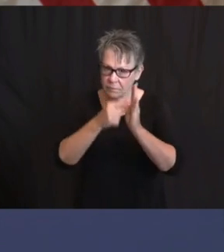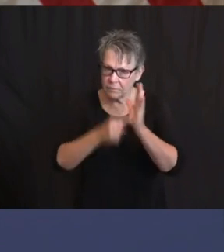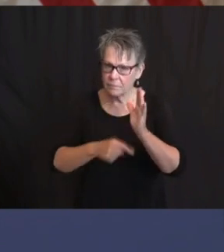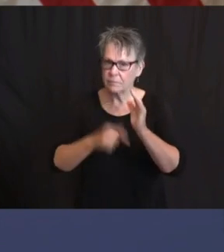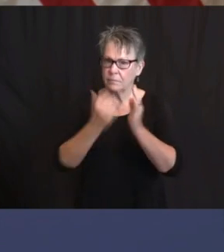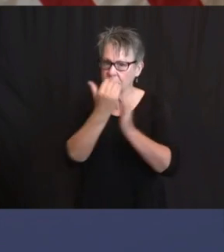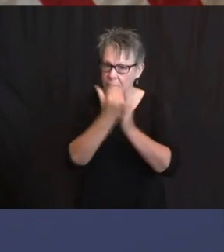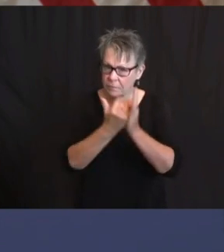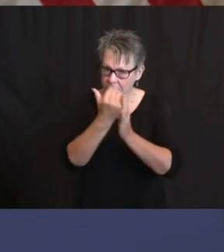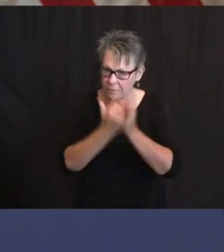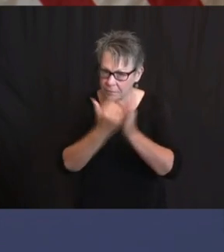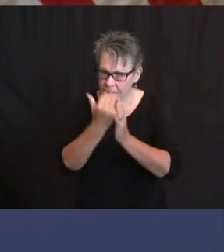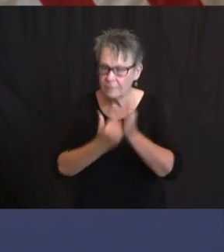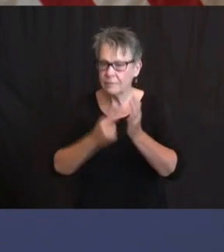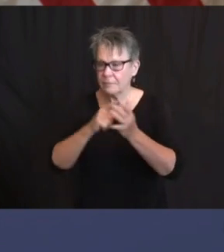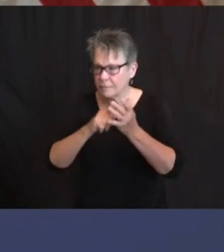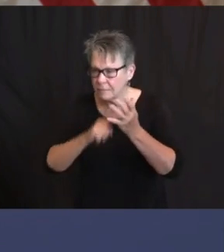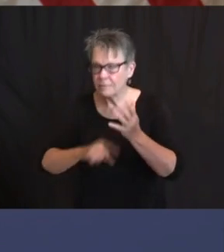days prior to the scheduled date.